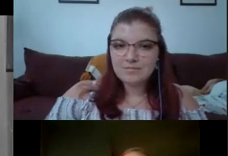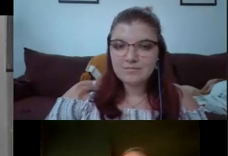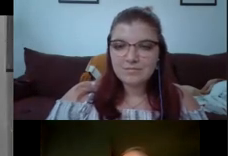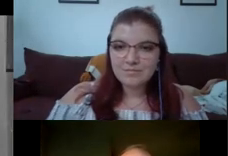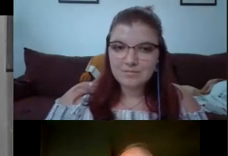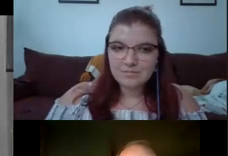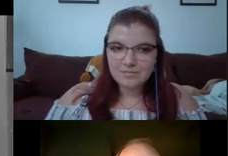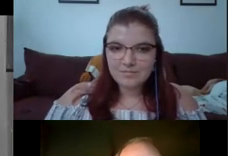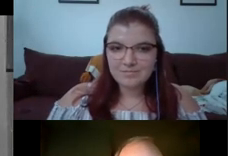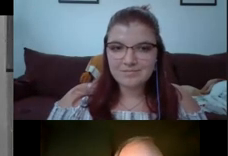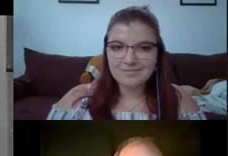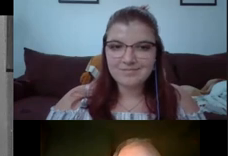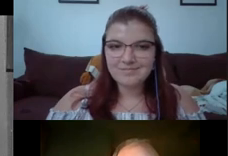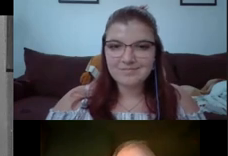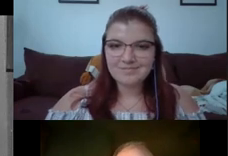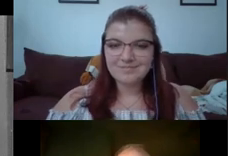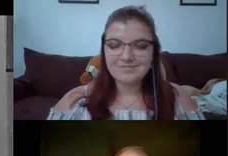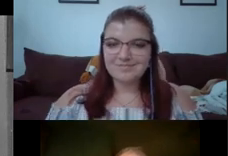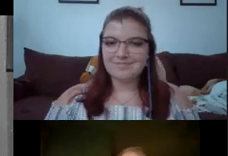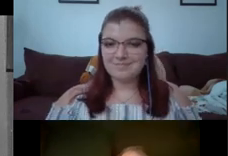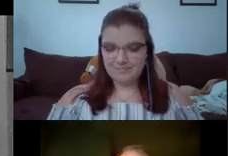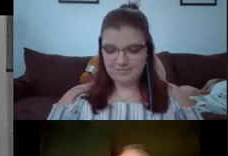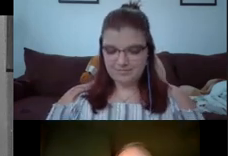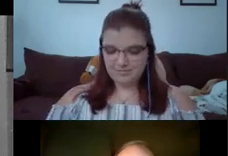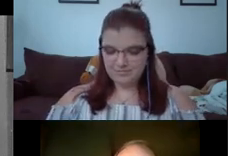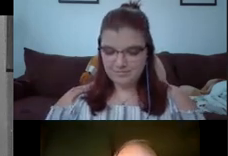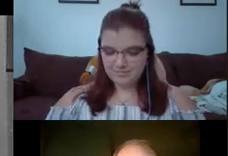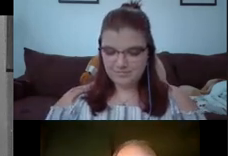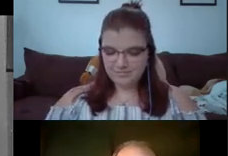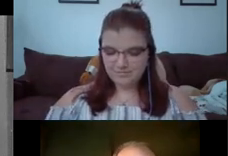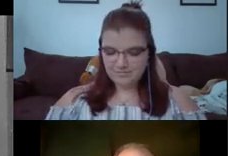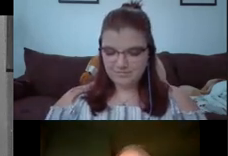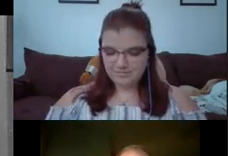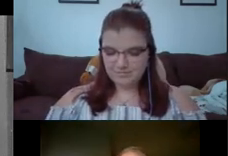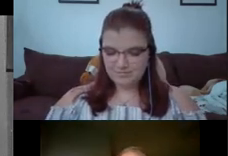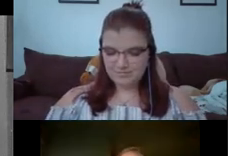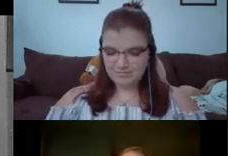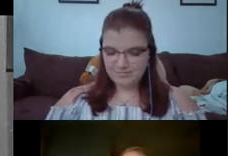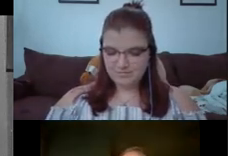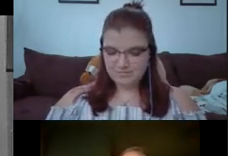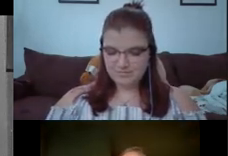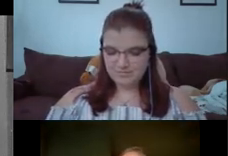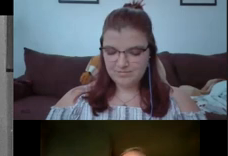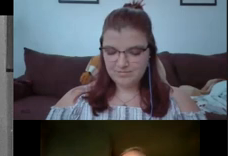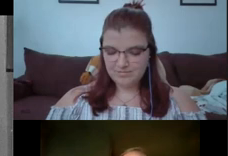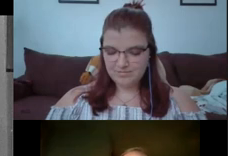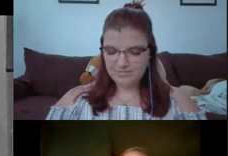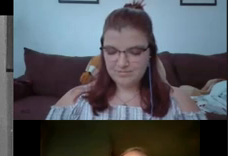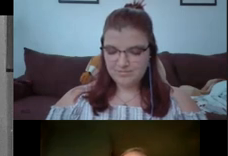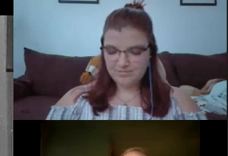figuring we need to restore some traditions, such as the Honors Convocation or Scholars